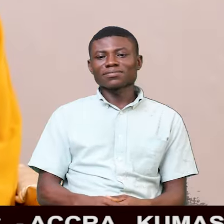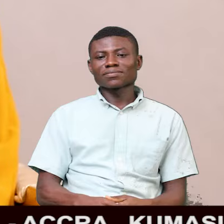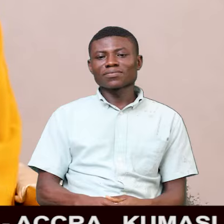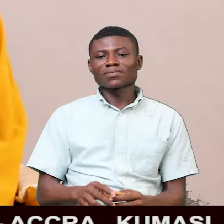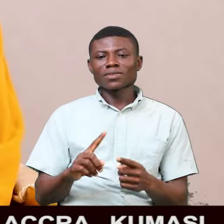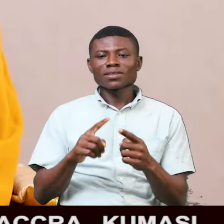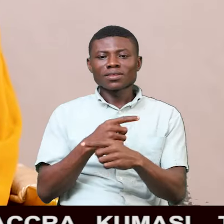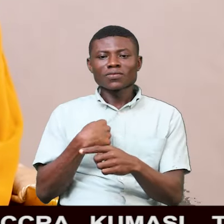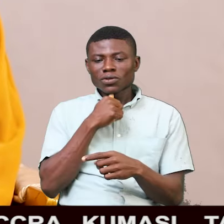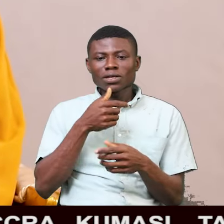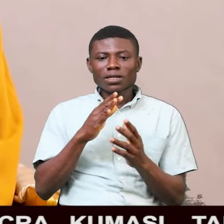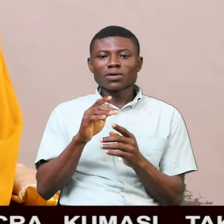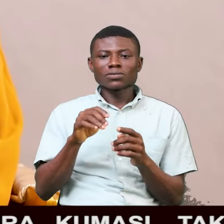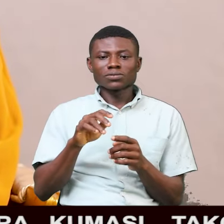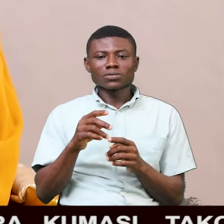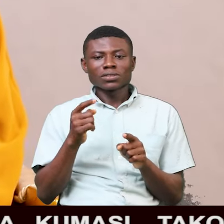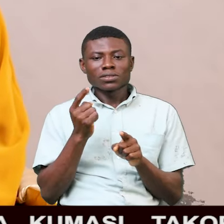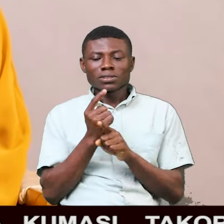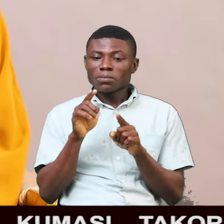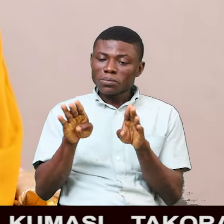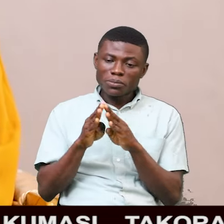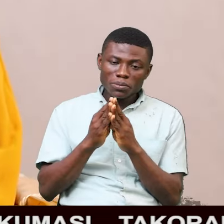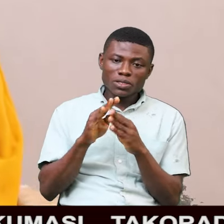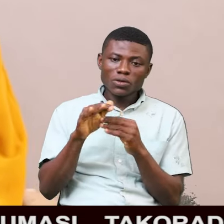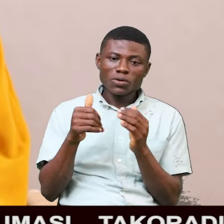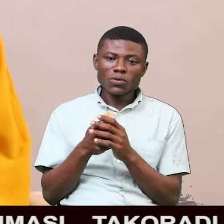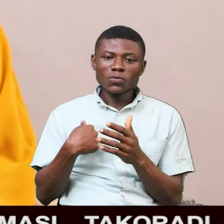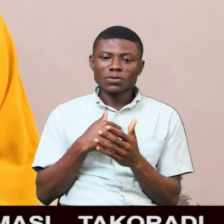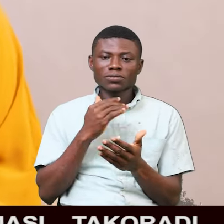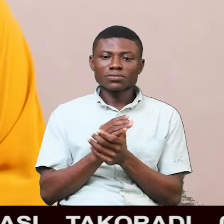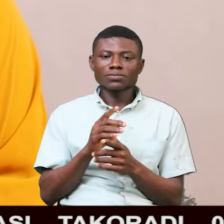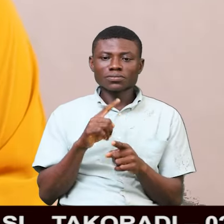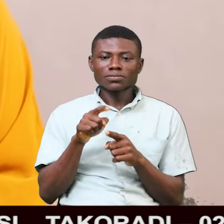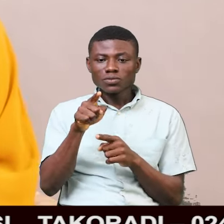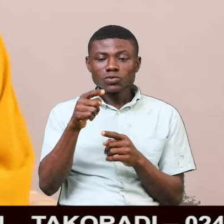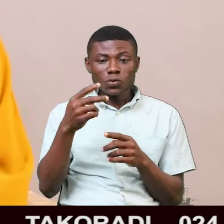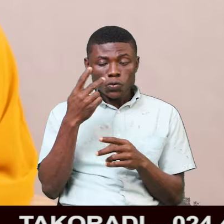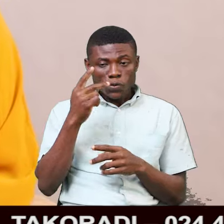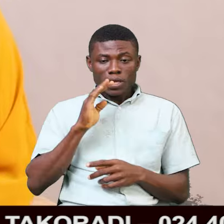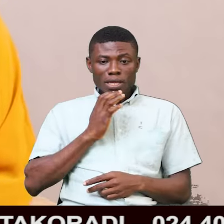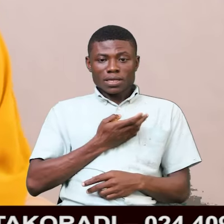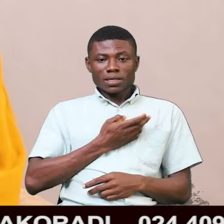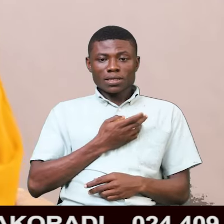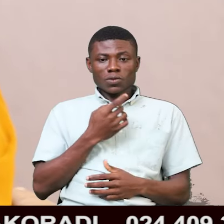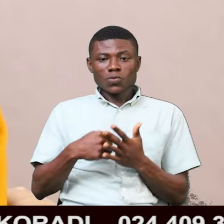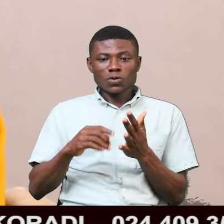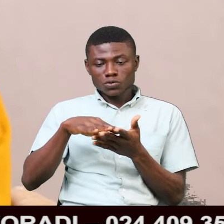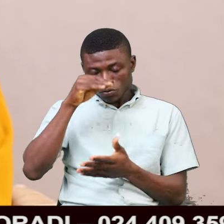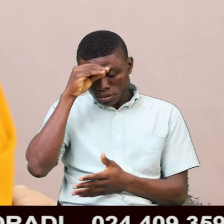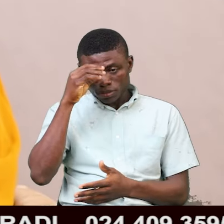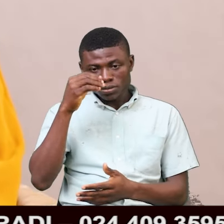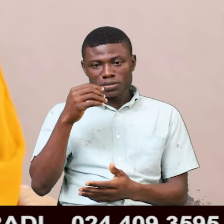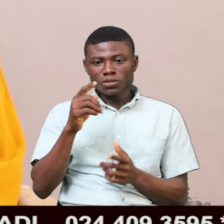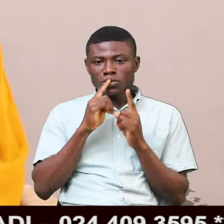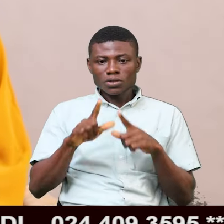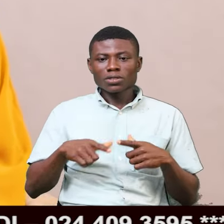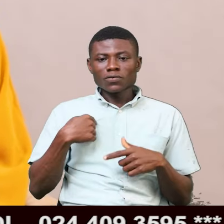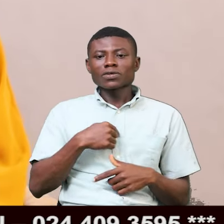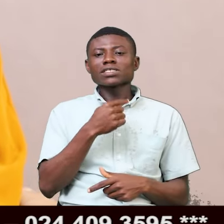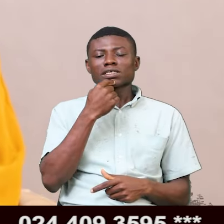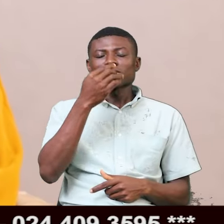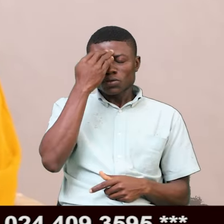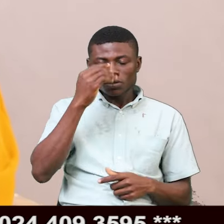And they are mama nyahwe o. Omo meetings omo den yo. Gbegbegbegbe. Wo a wutie yen. Di obesuentia. E ye talk life, you